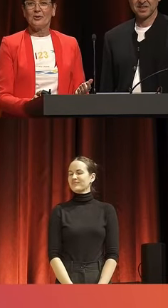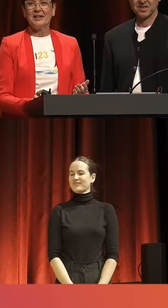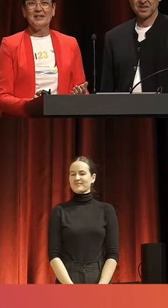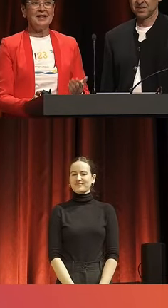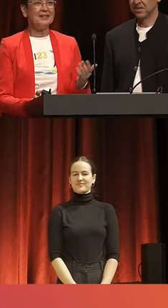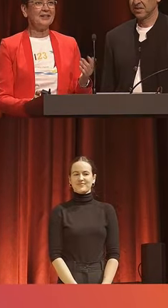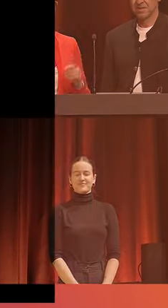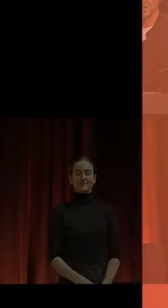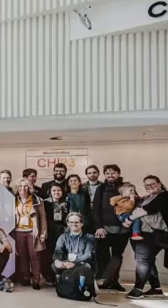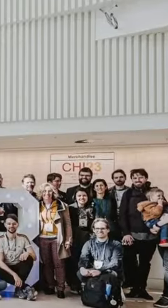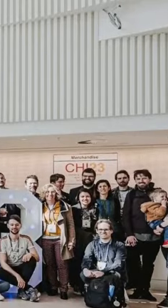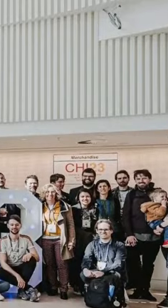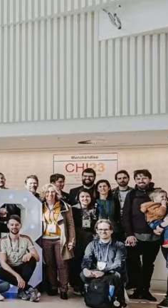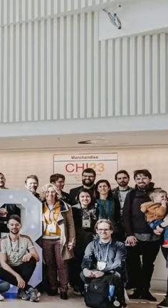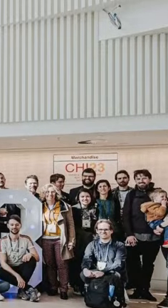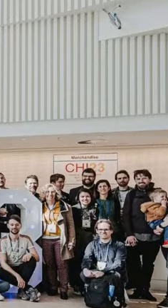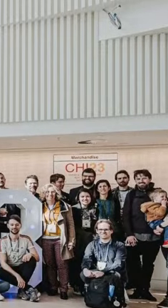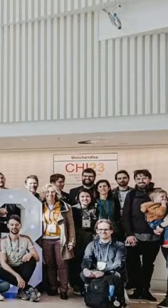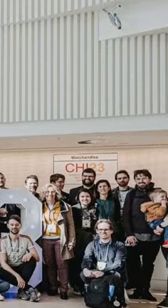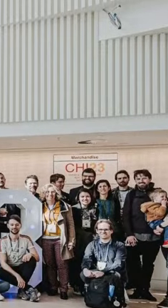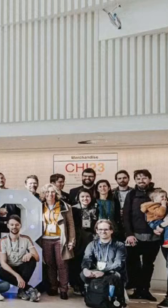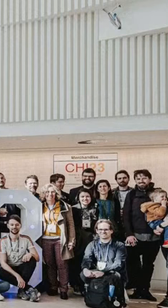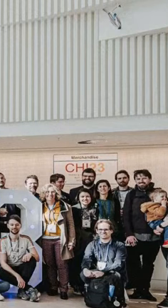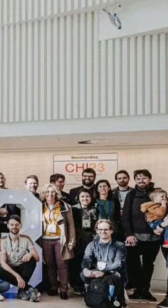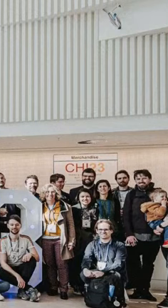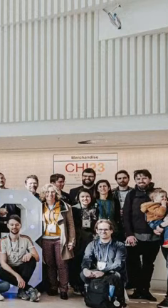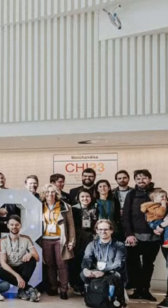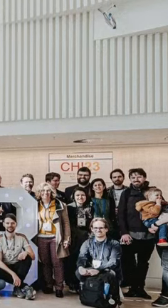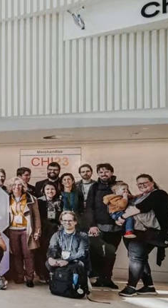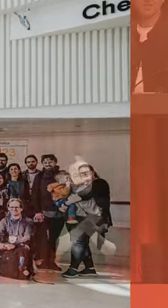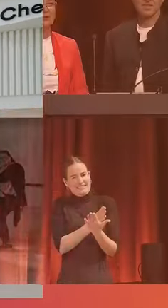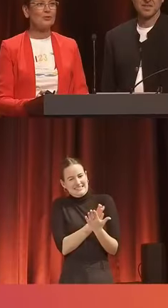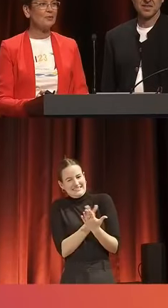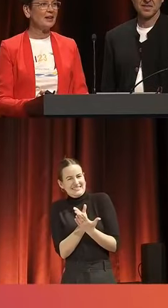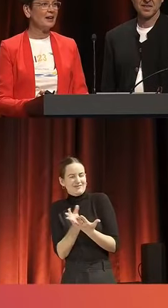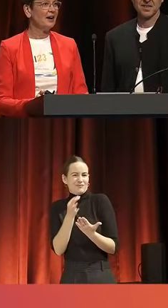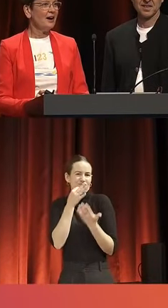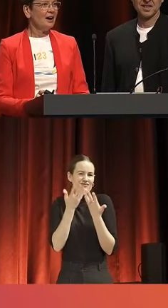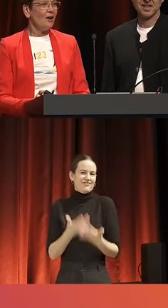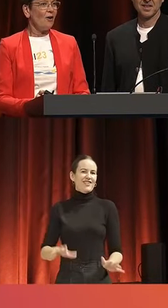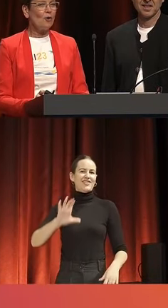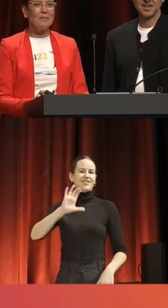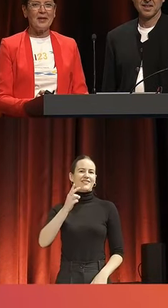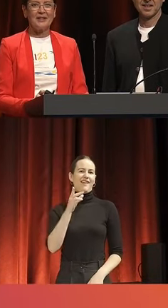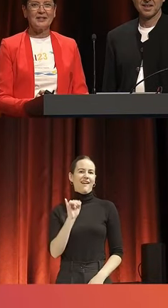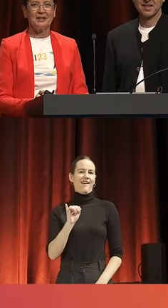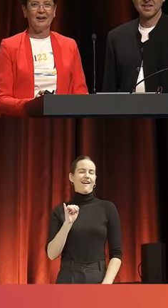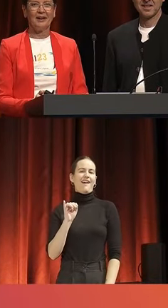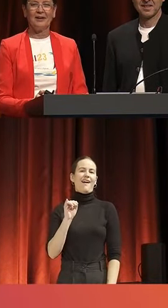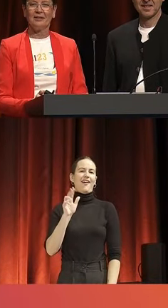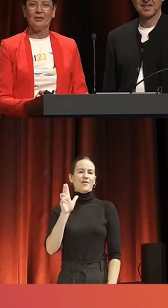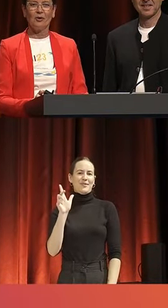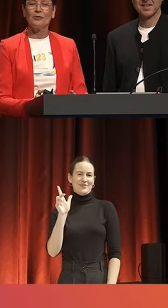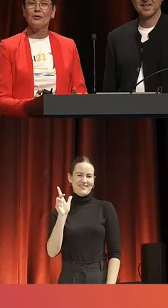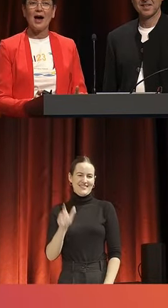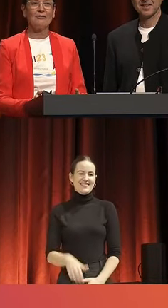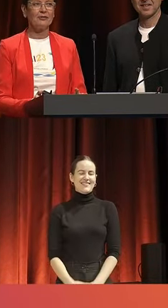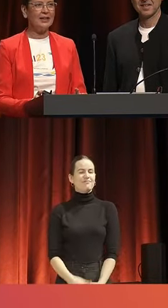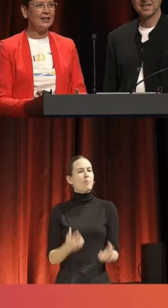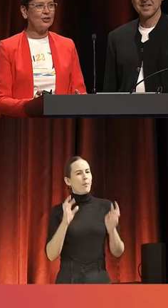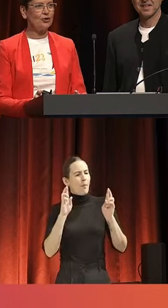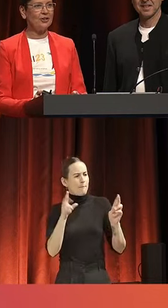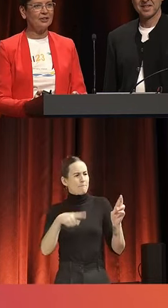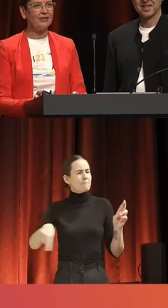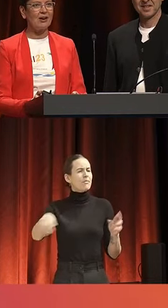So, indeed, here we are, almost at the end of CHAI, and of course we hope that all of you have